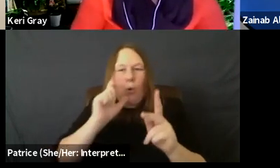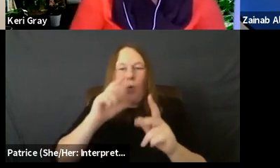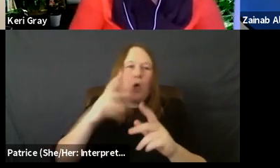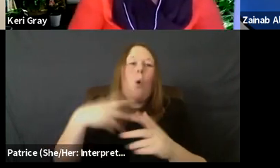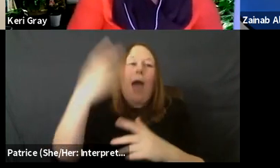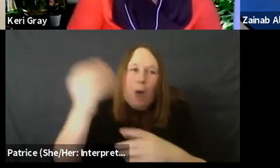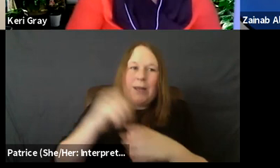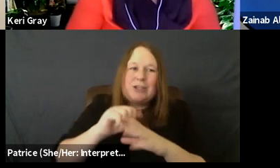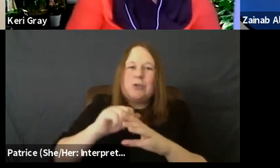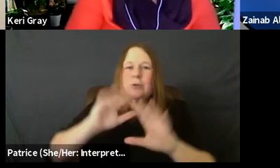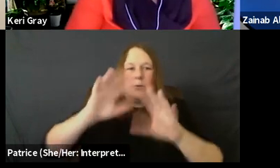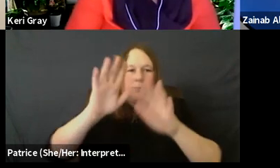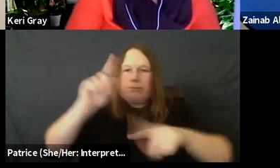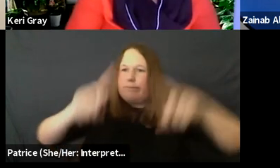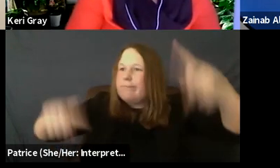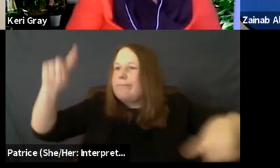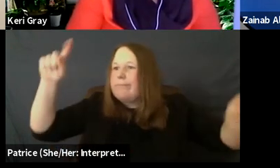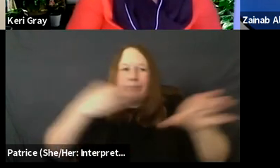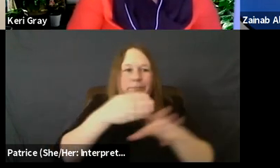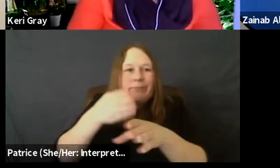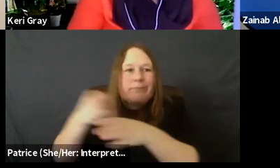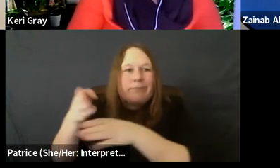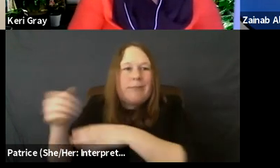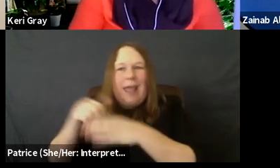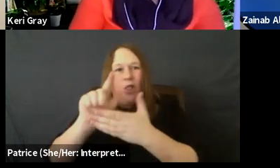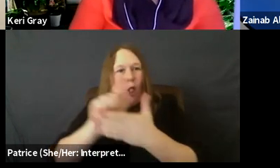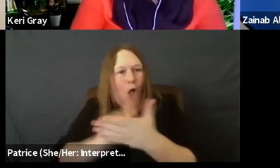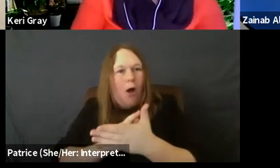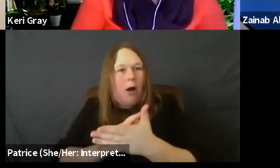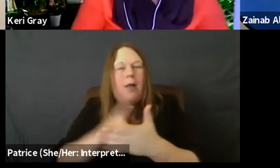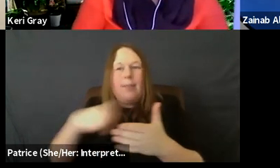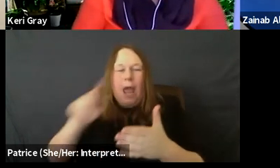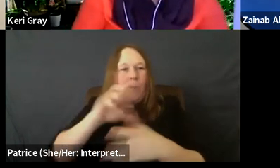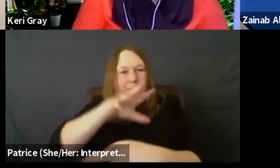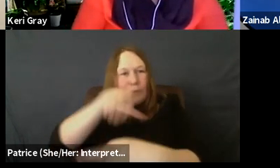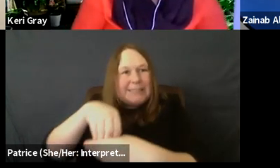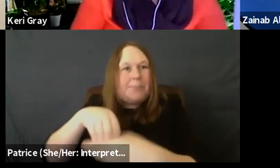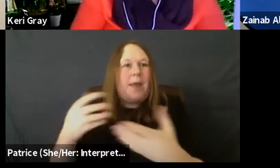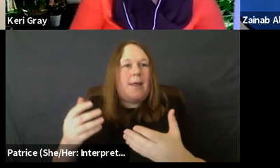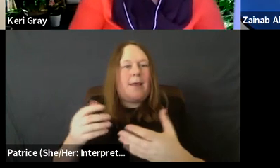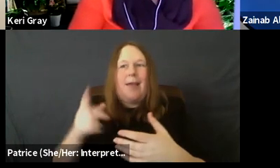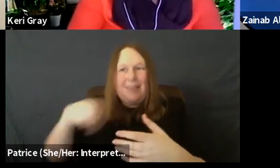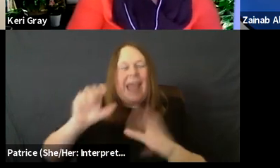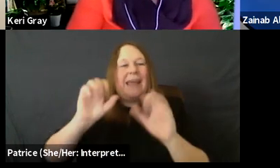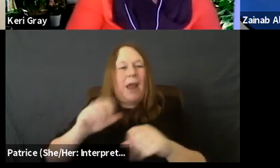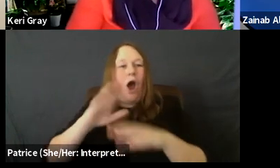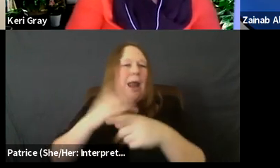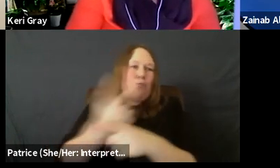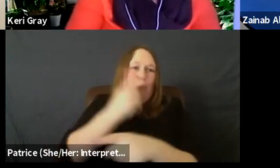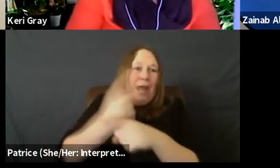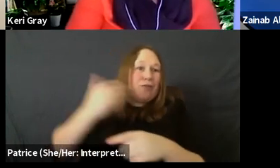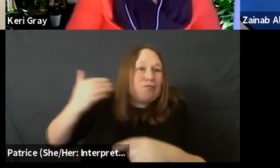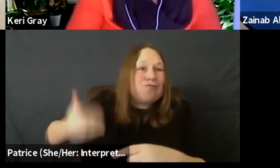into the myriad of professions in law that they're going to be participating in, that they can on a regular